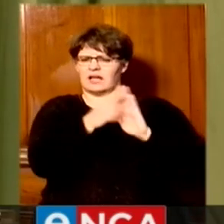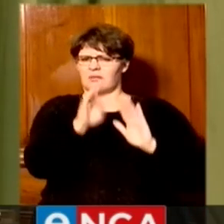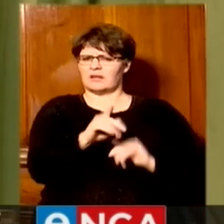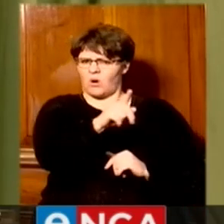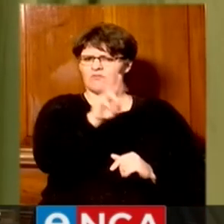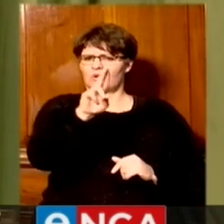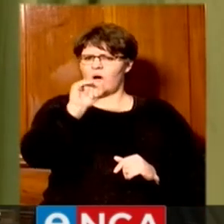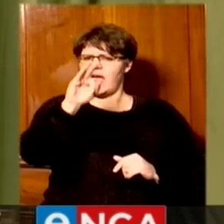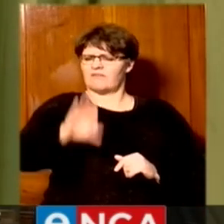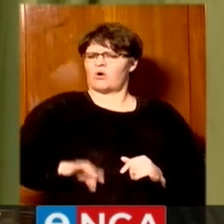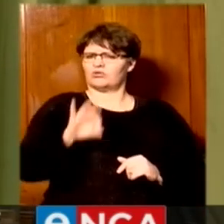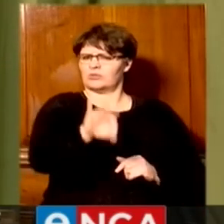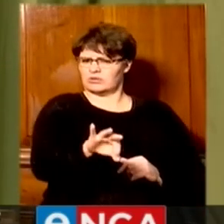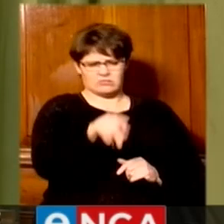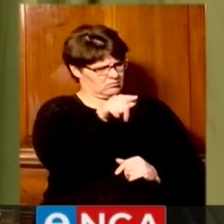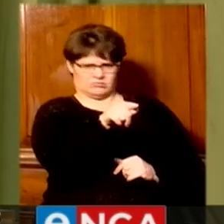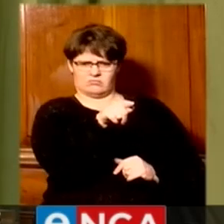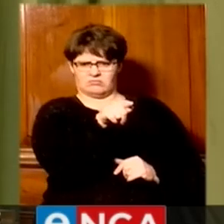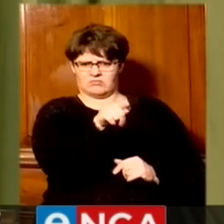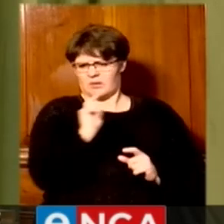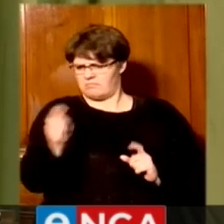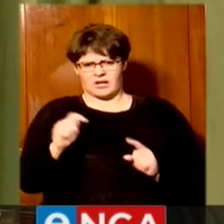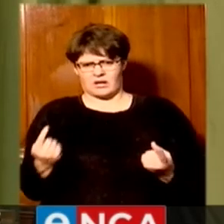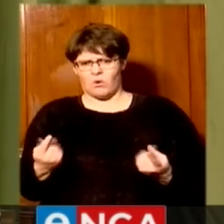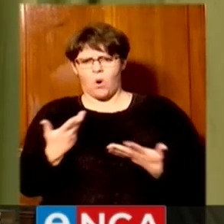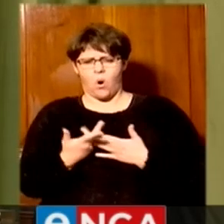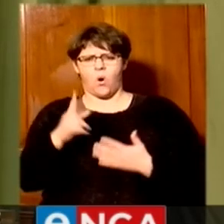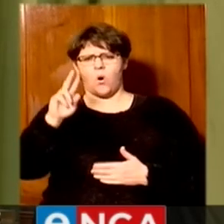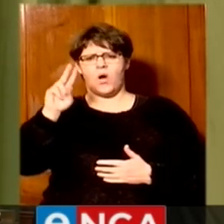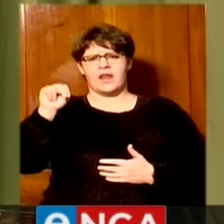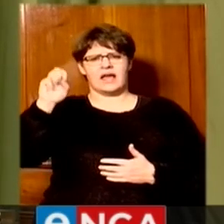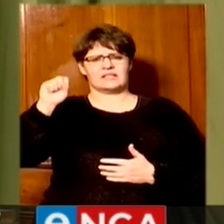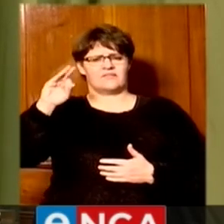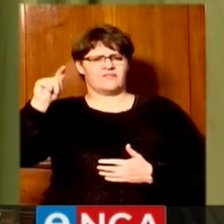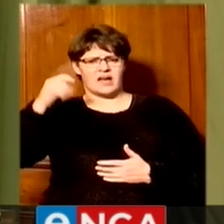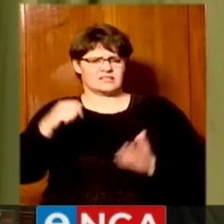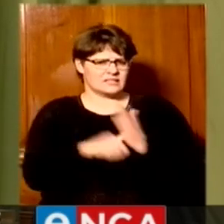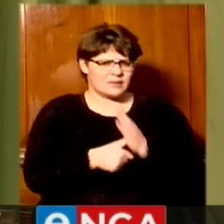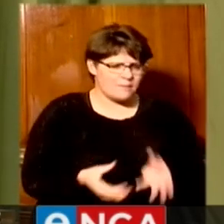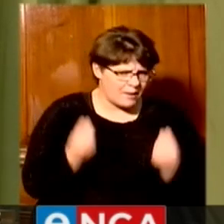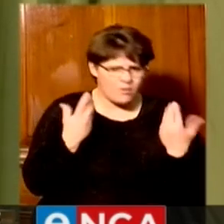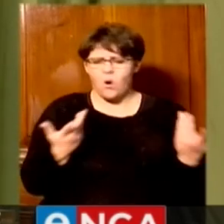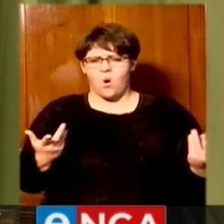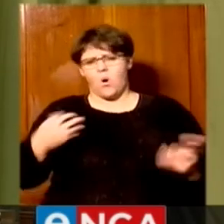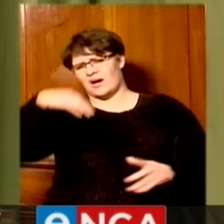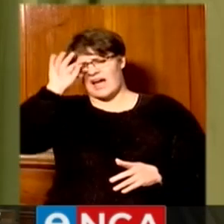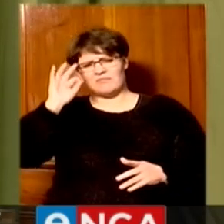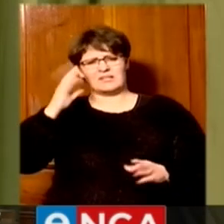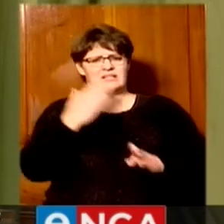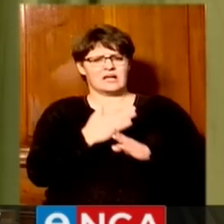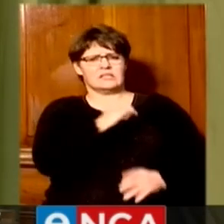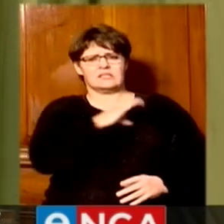the UIF contributors, those who are receiving NSFAS stipends, those who are found on government and